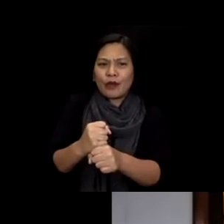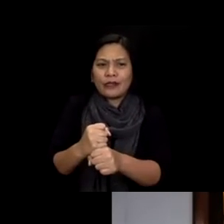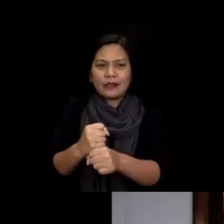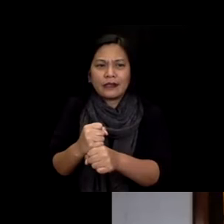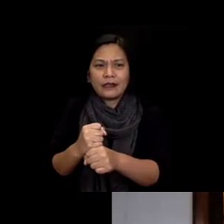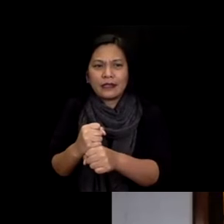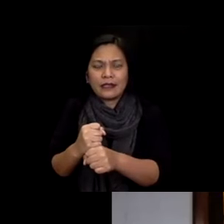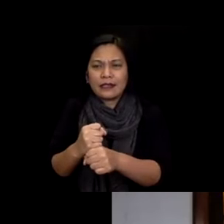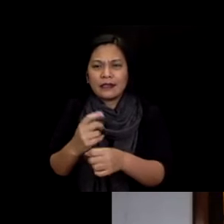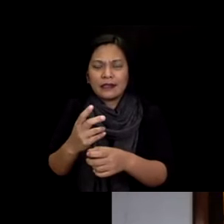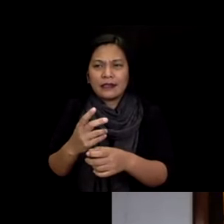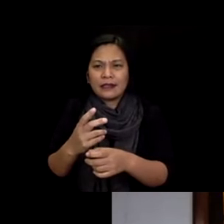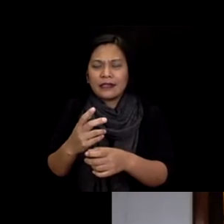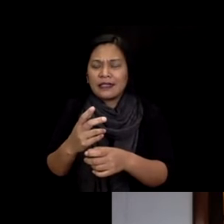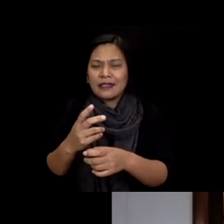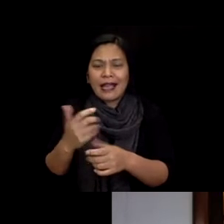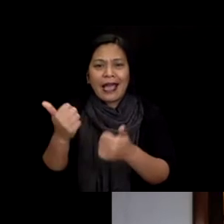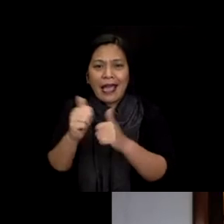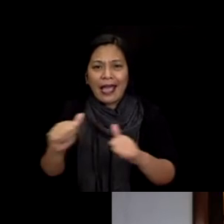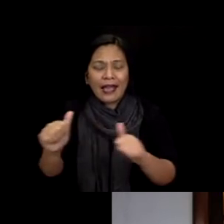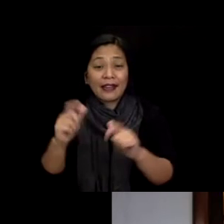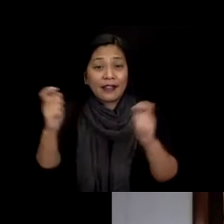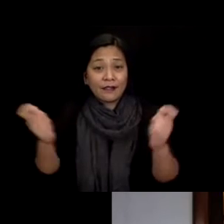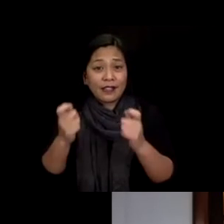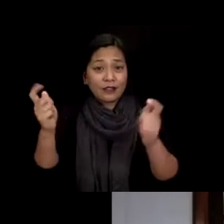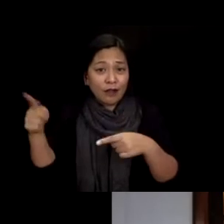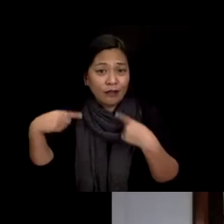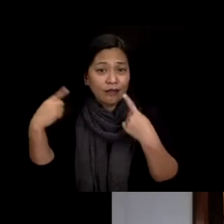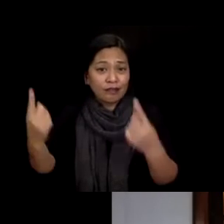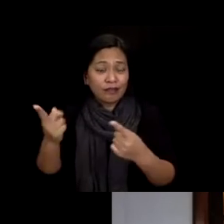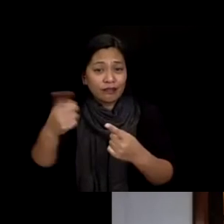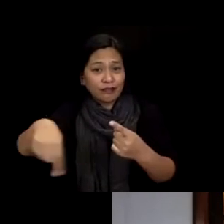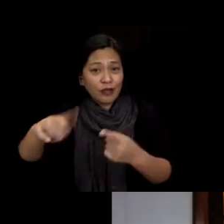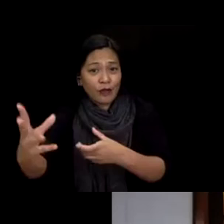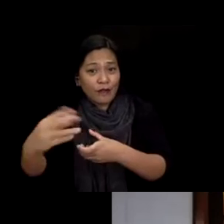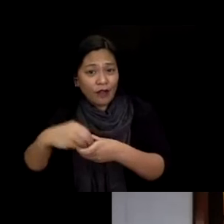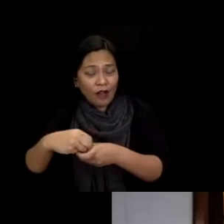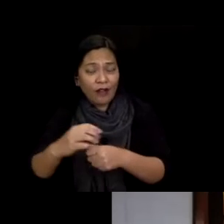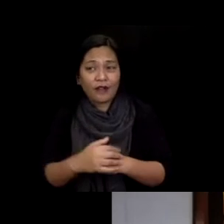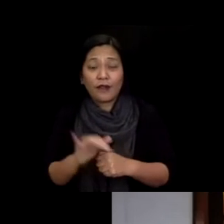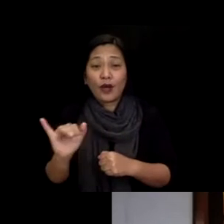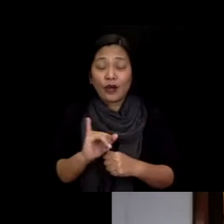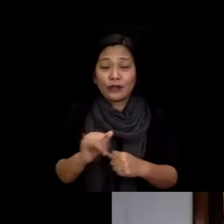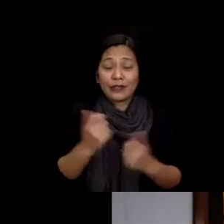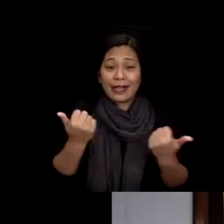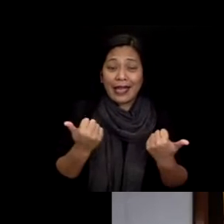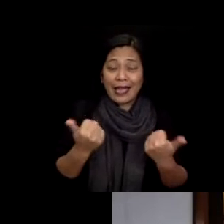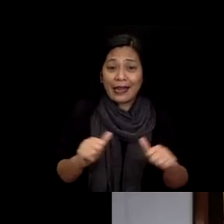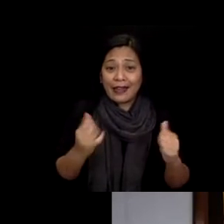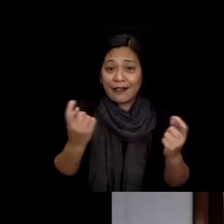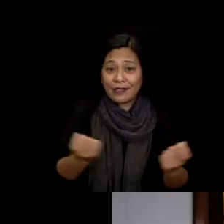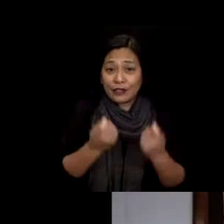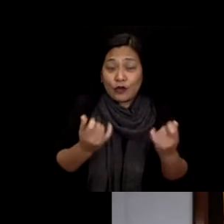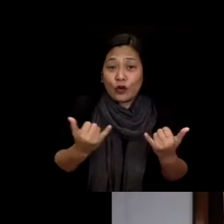the festivals that you've been involved with and are currently involved with, so that we might contextualize some of the things